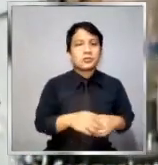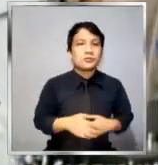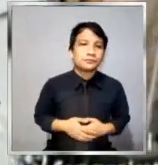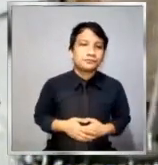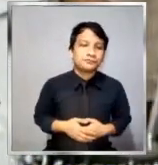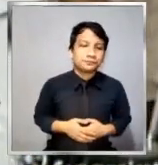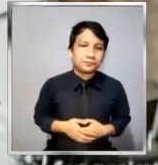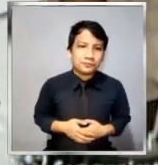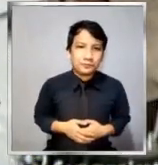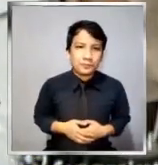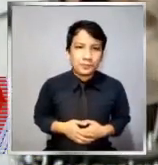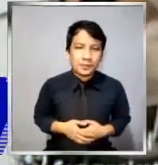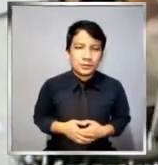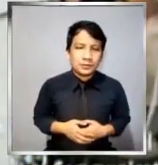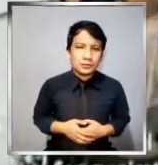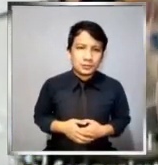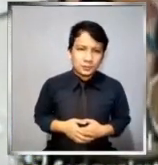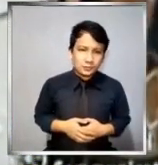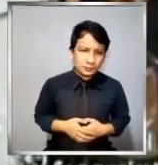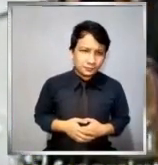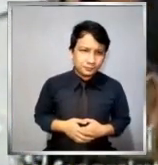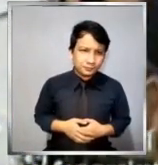sir.